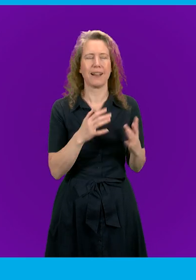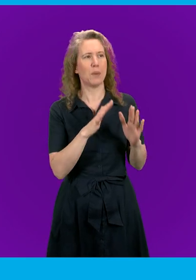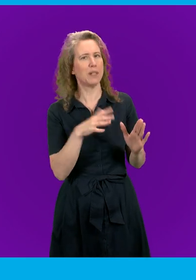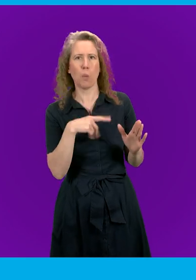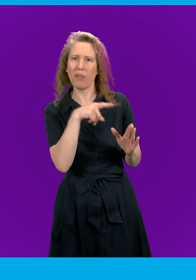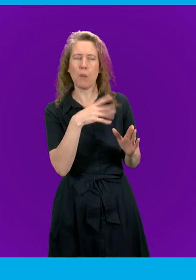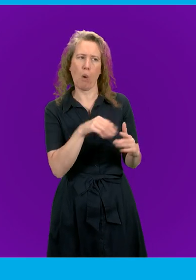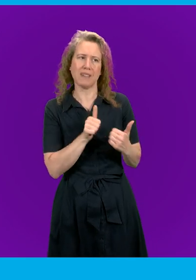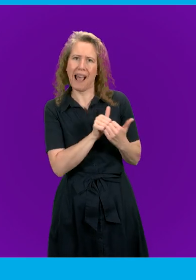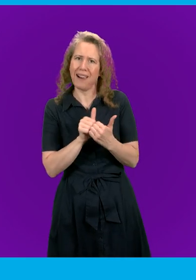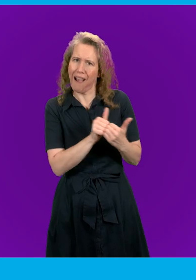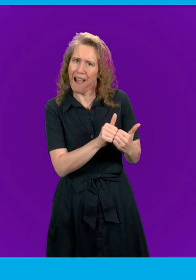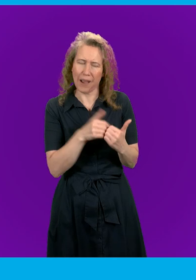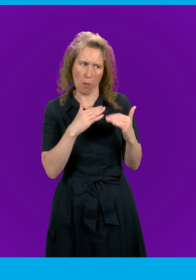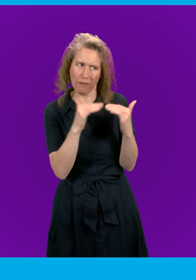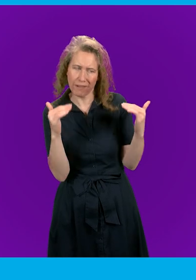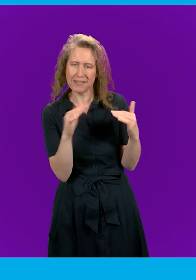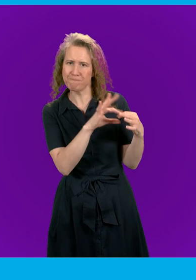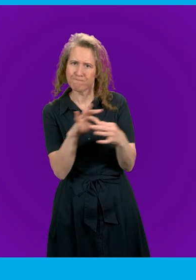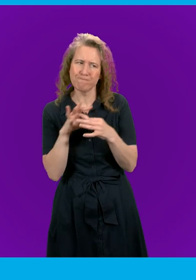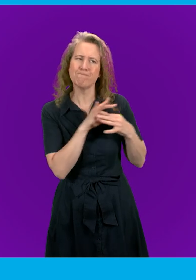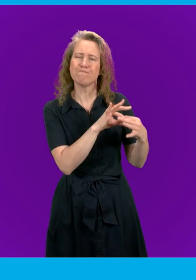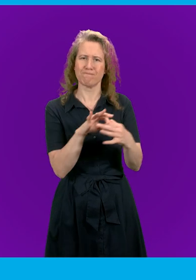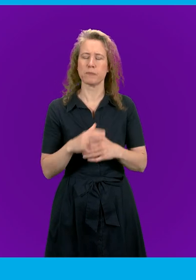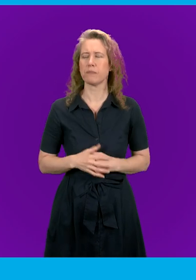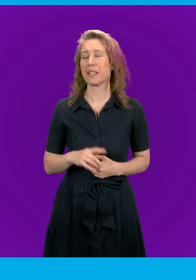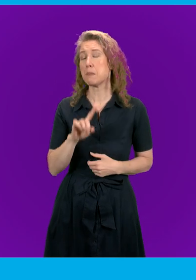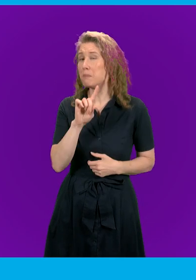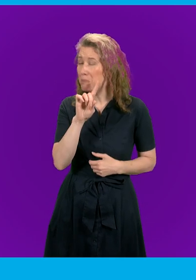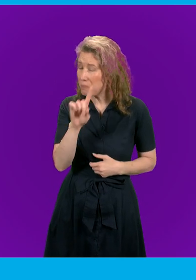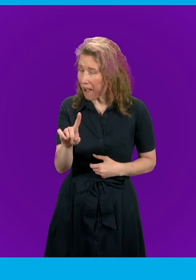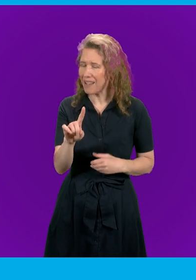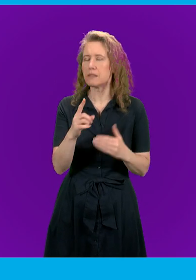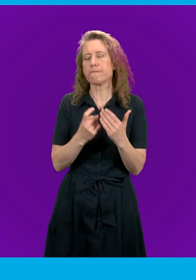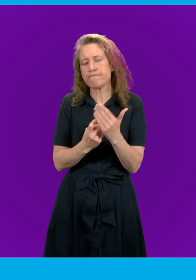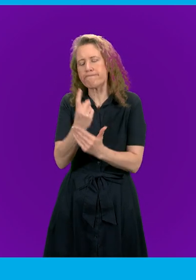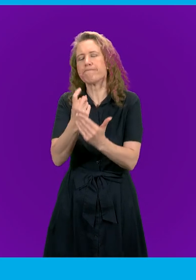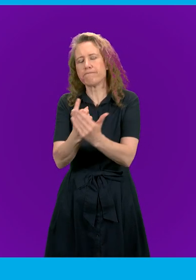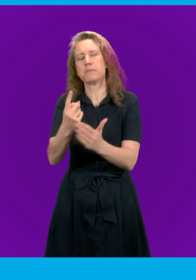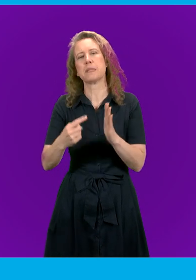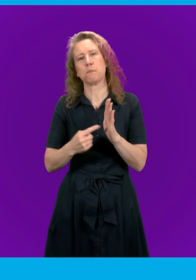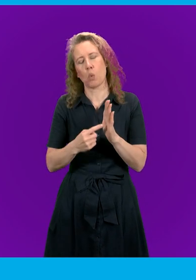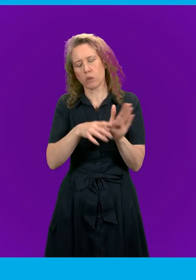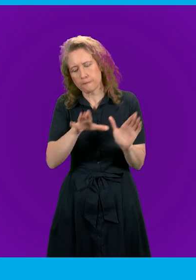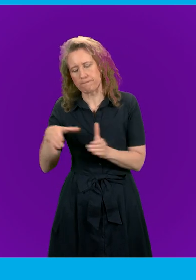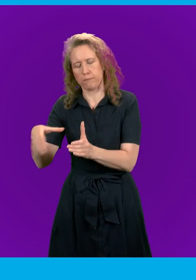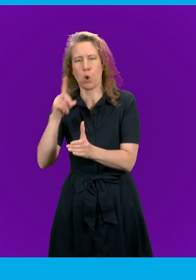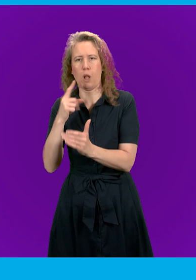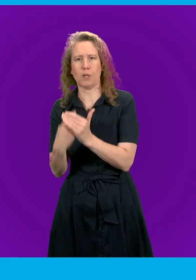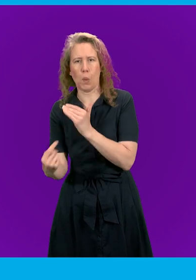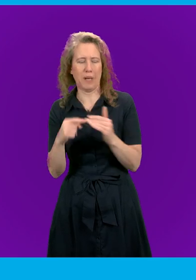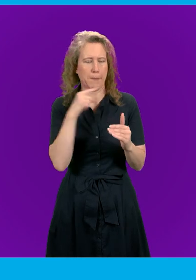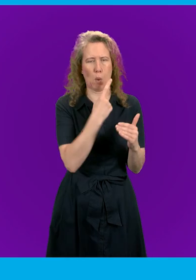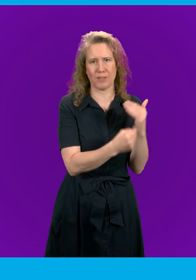So we need to be in it together. Mm-hmm. However, I would say there are times when a single gender group can